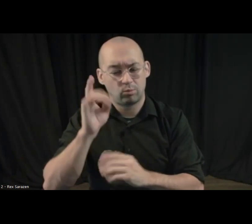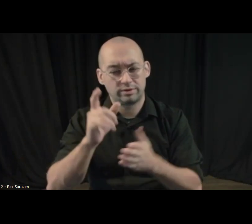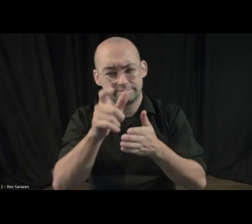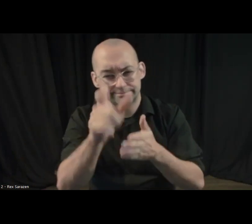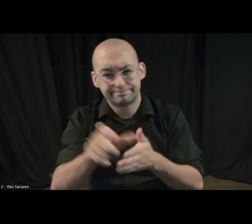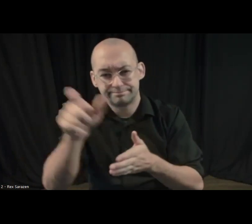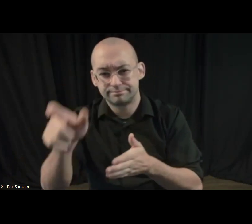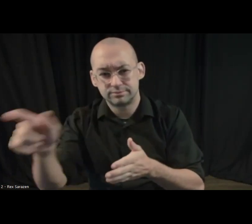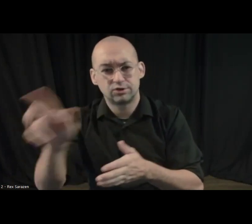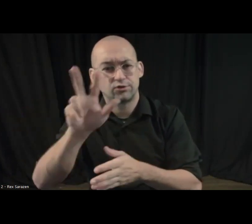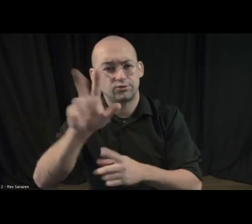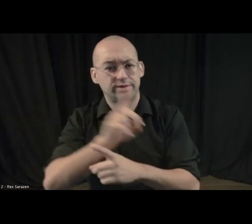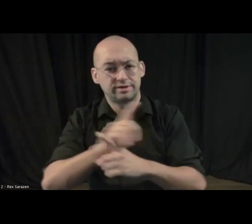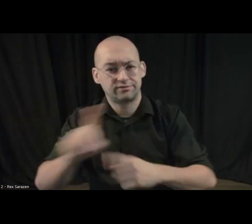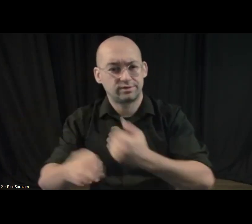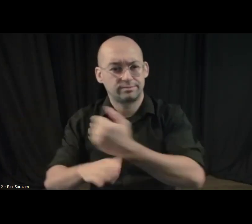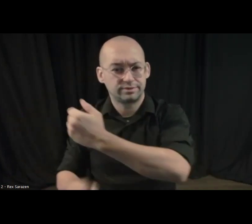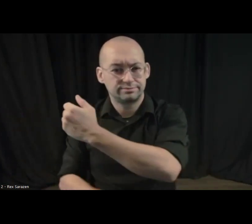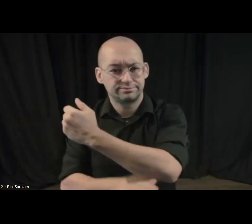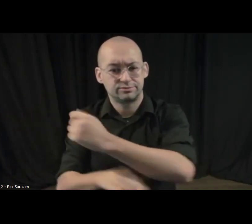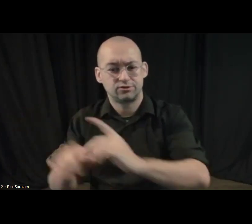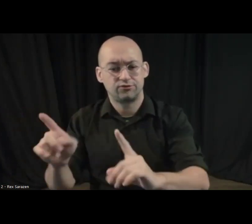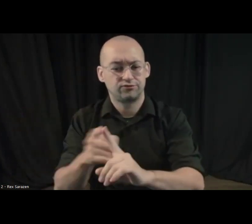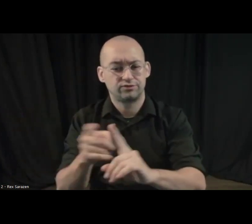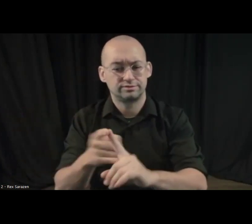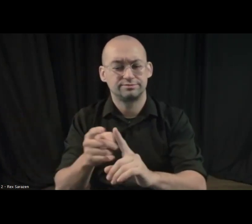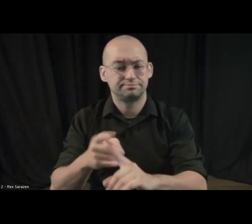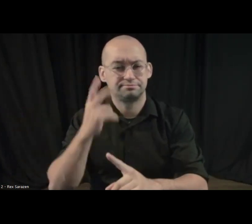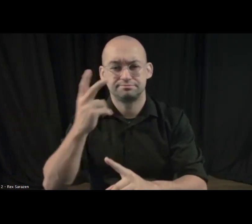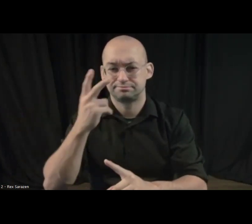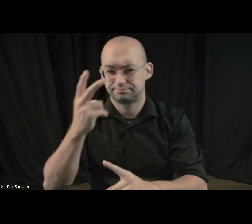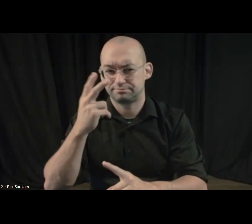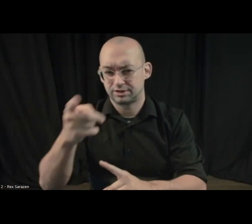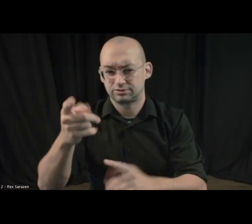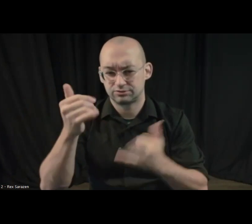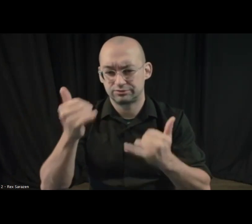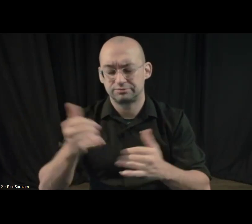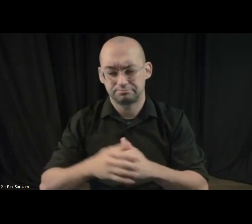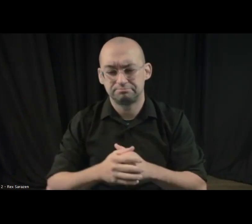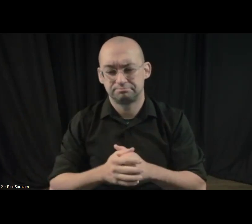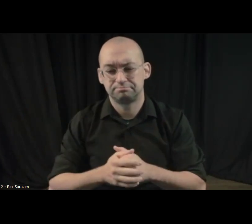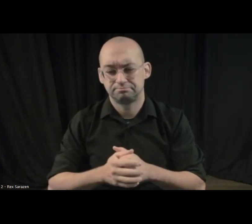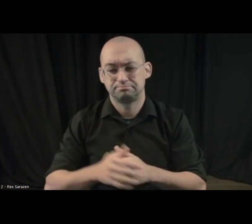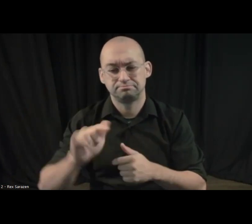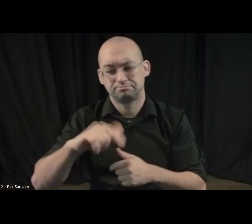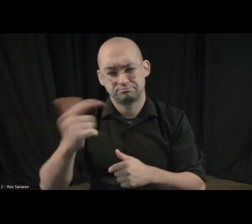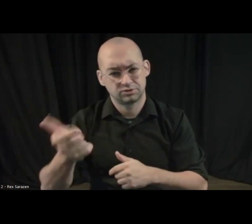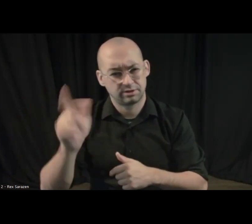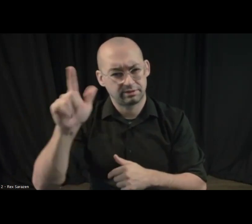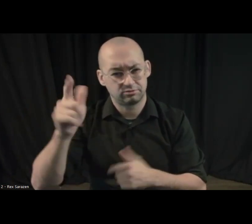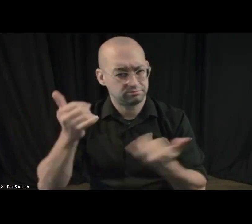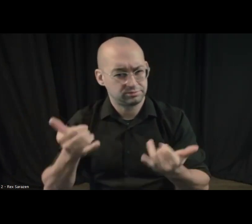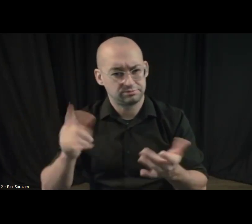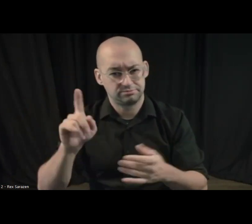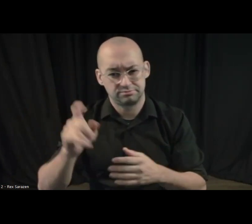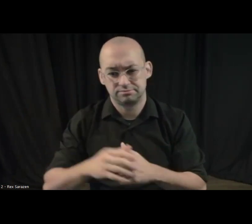different buckets. The first is significantly restricting access to programs and services on the